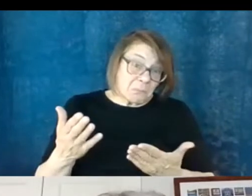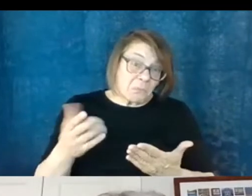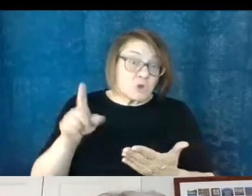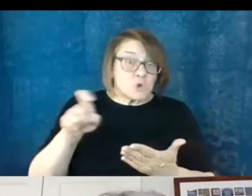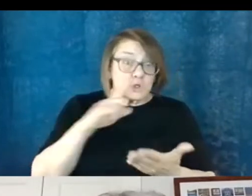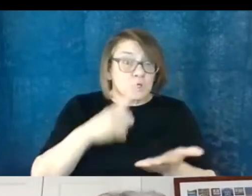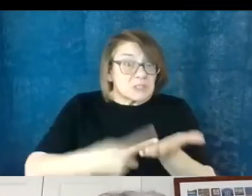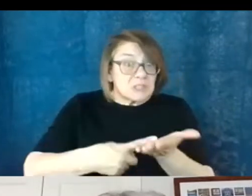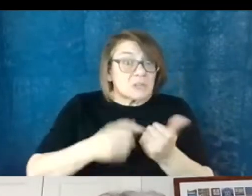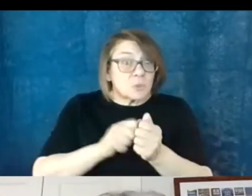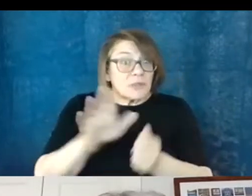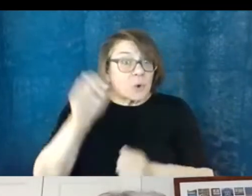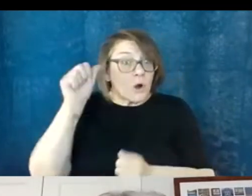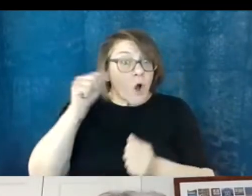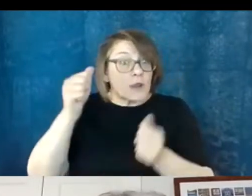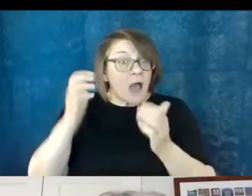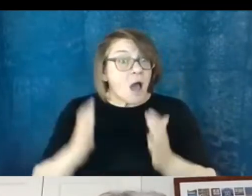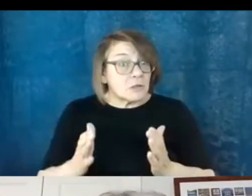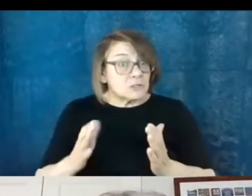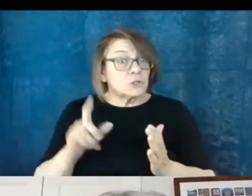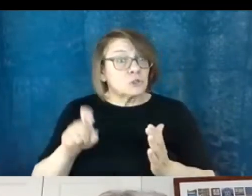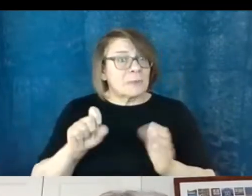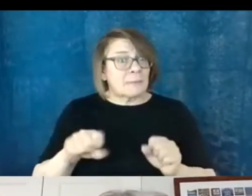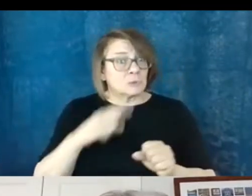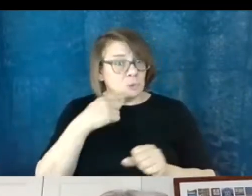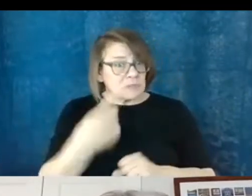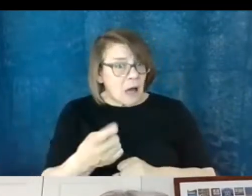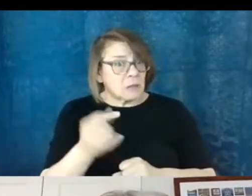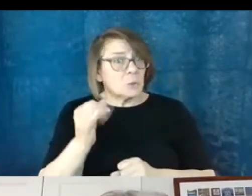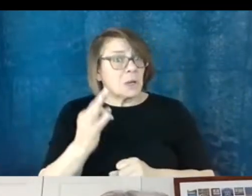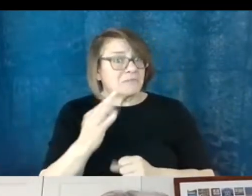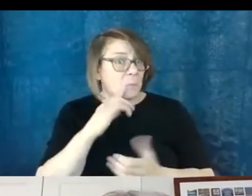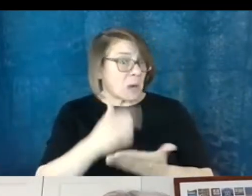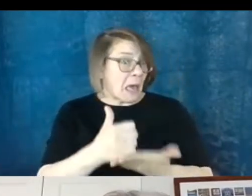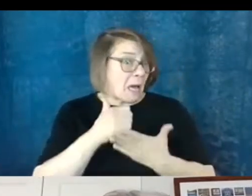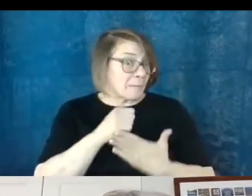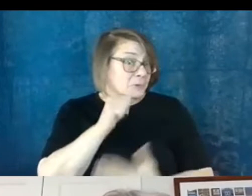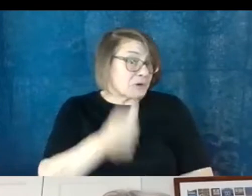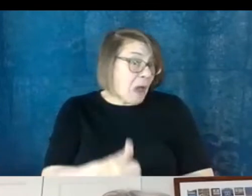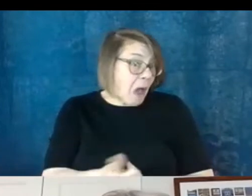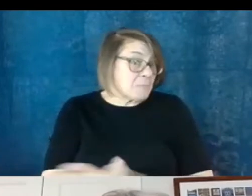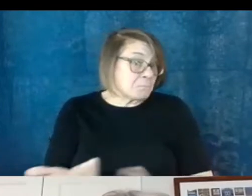discuss with your audiologist. They should be able to tell you if that's something that